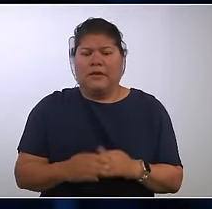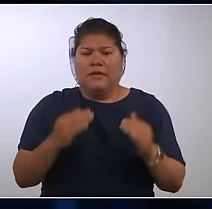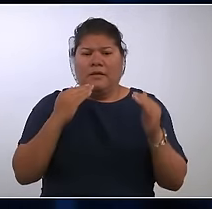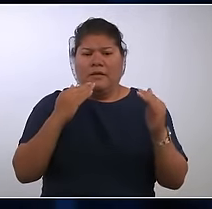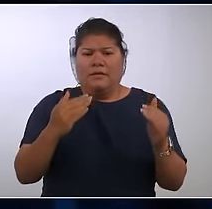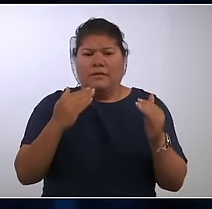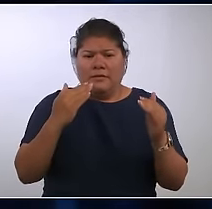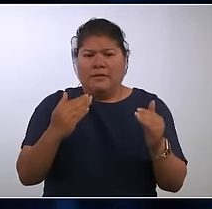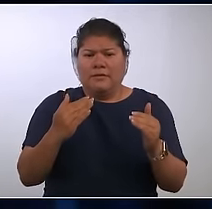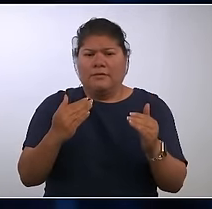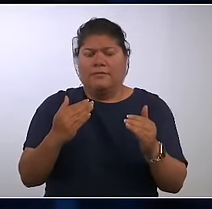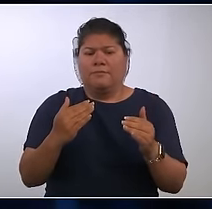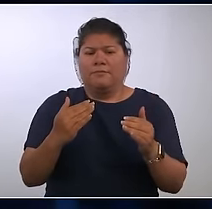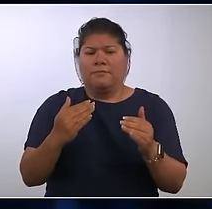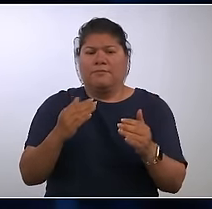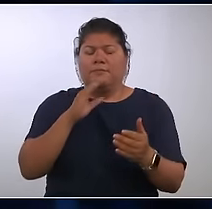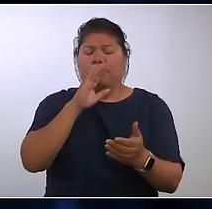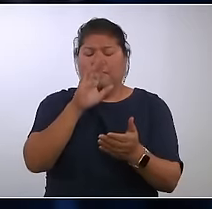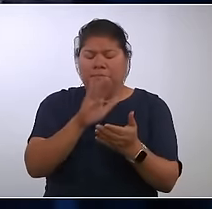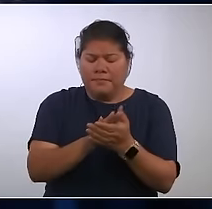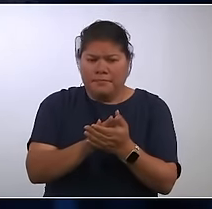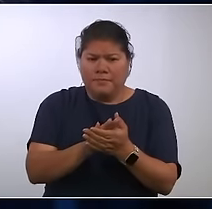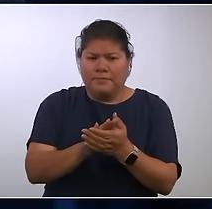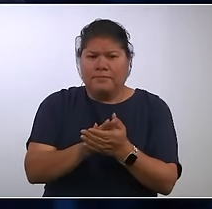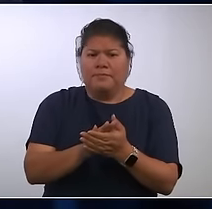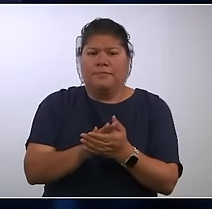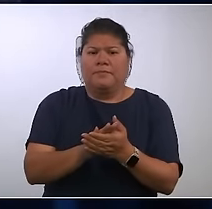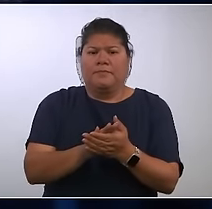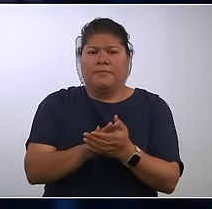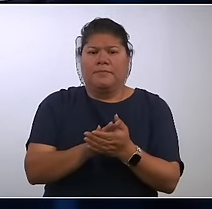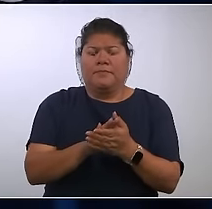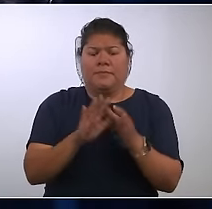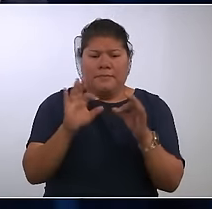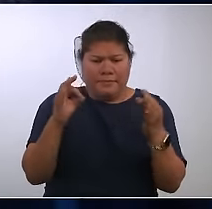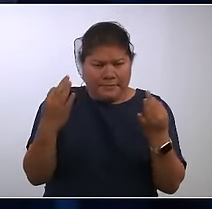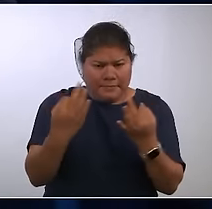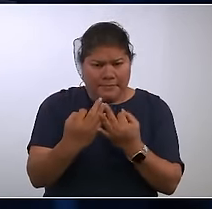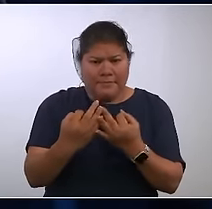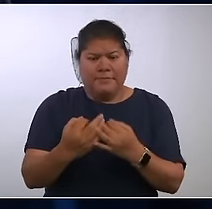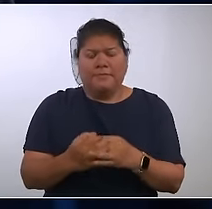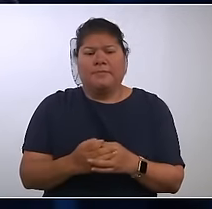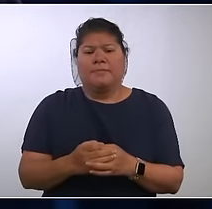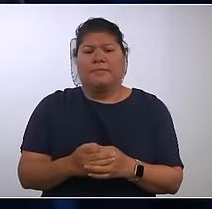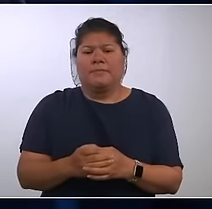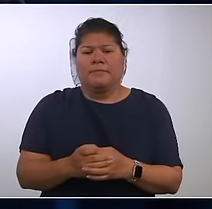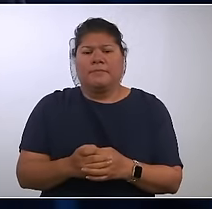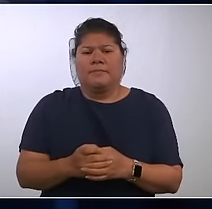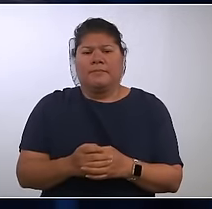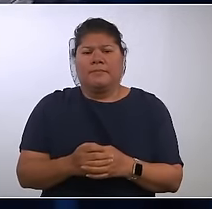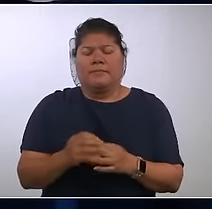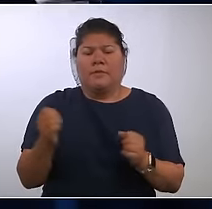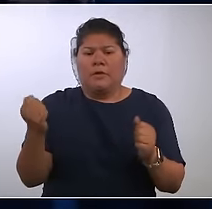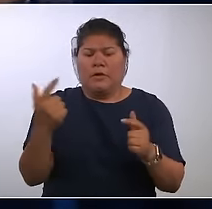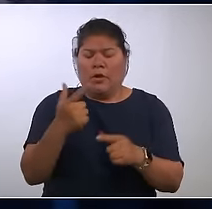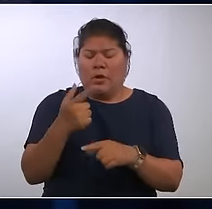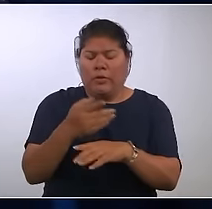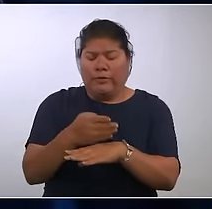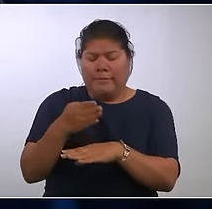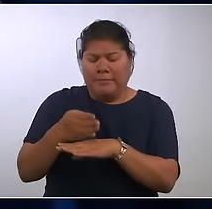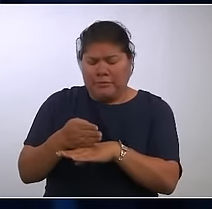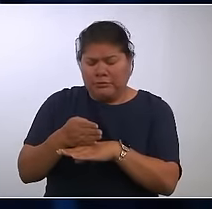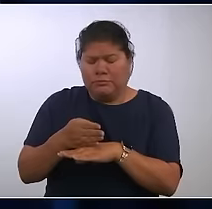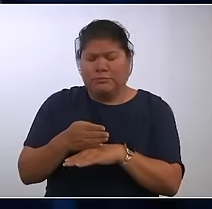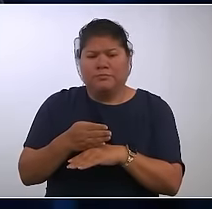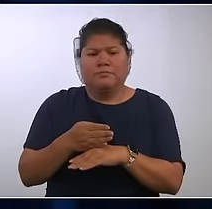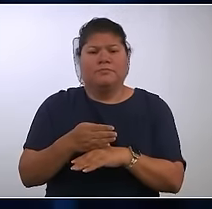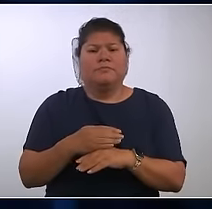Agradezco a mi esposa. I thank my wife. A mi familia. My family. A todos los obispos. All